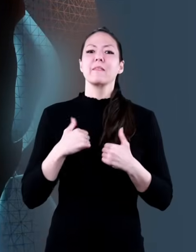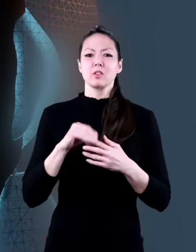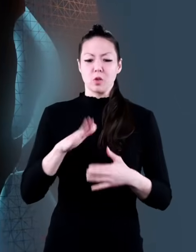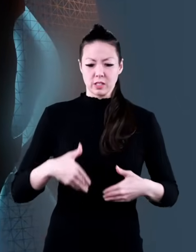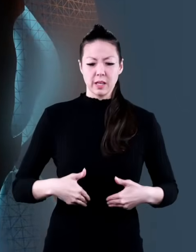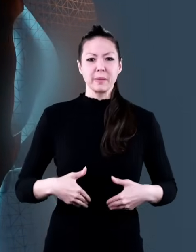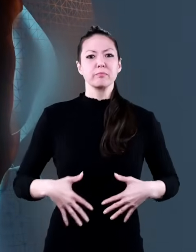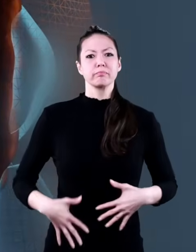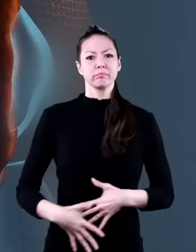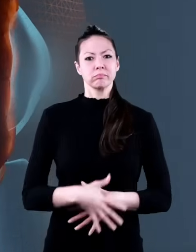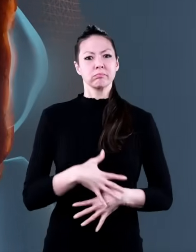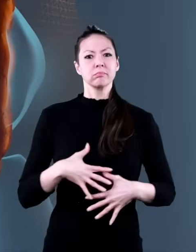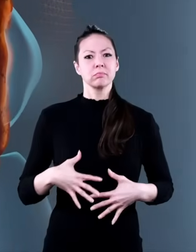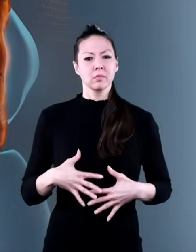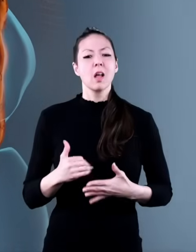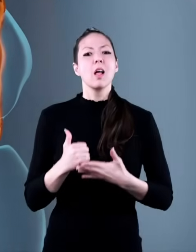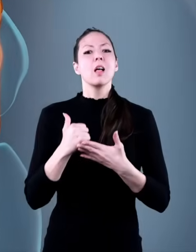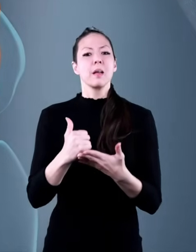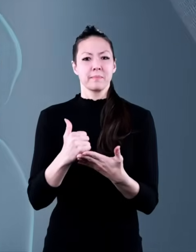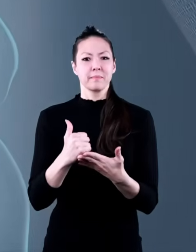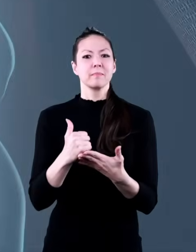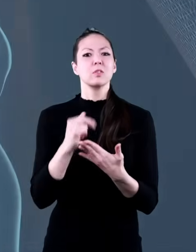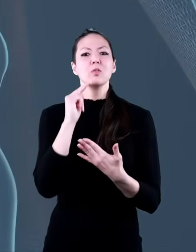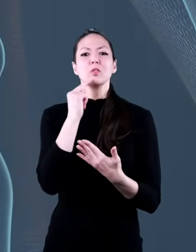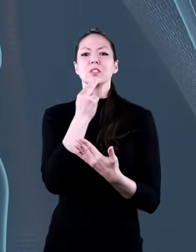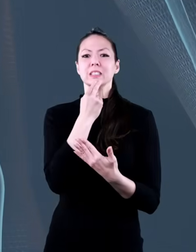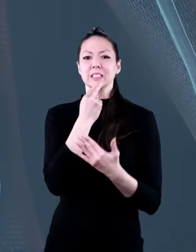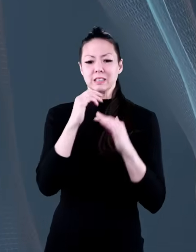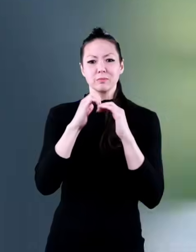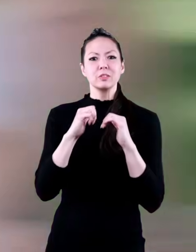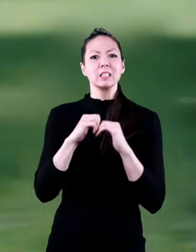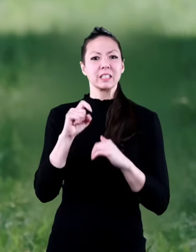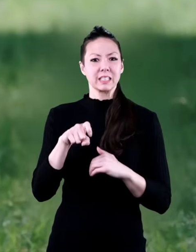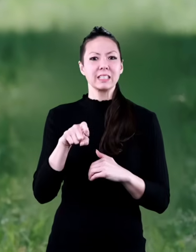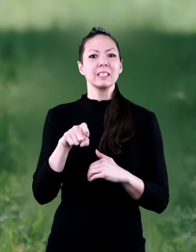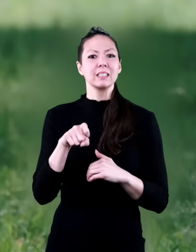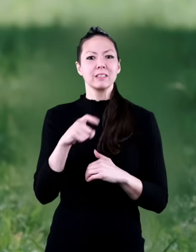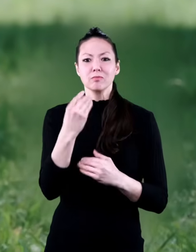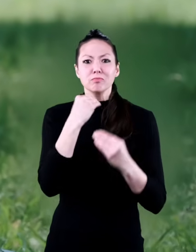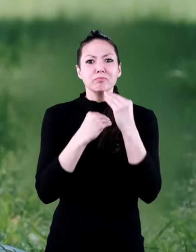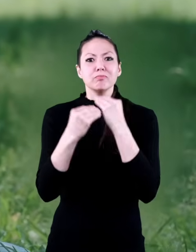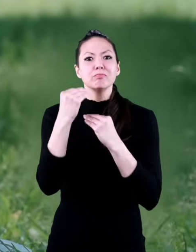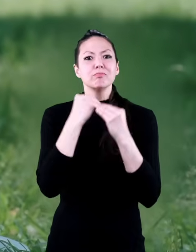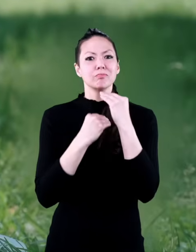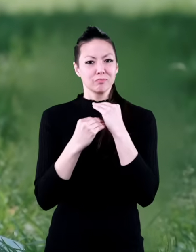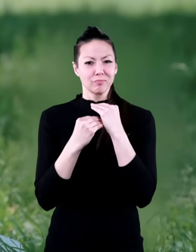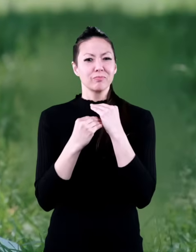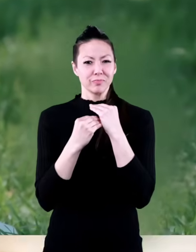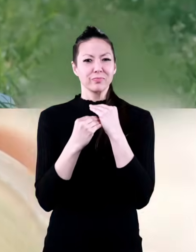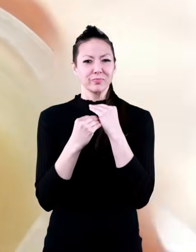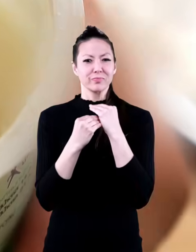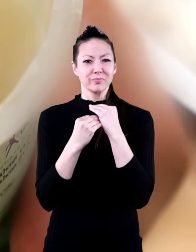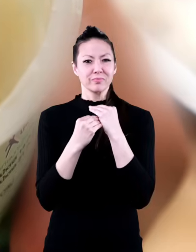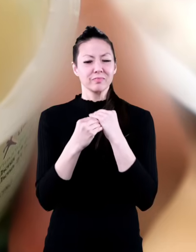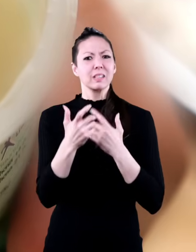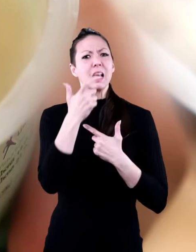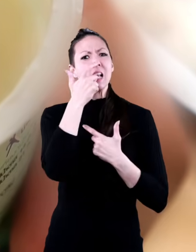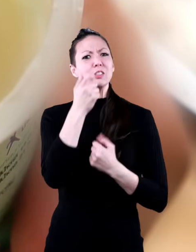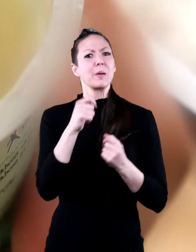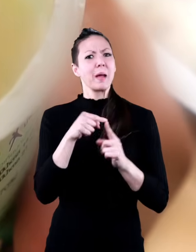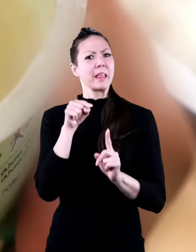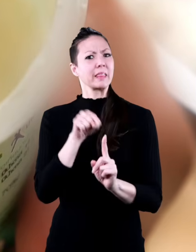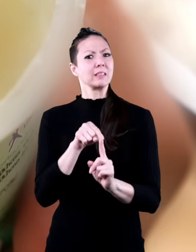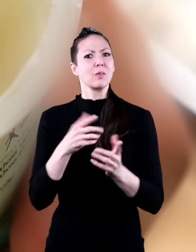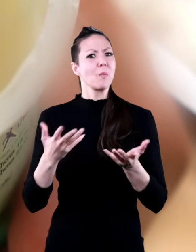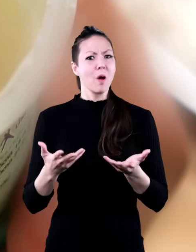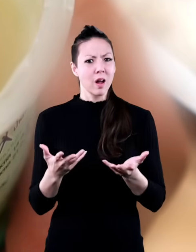live in your intestines and help your body get the nutrients it needs from the food you eat here is